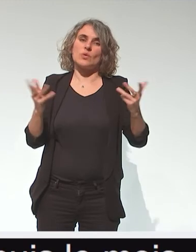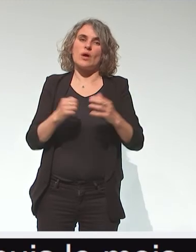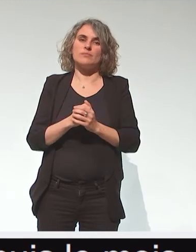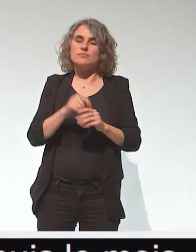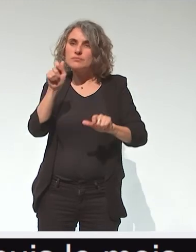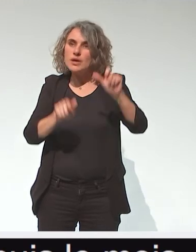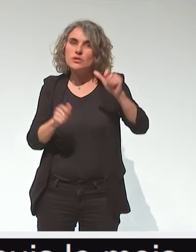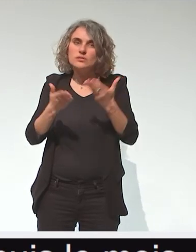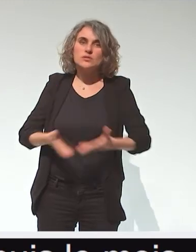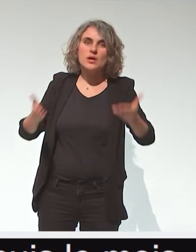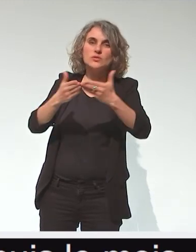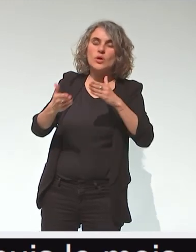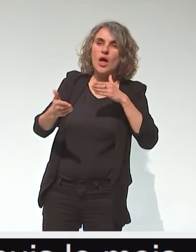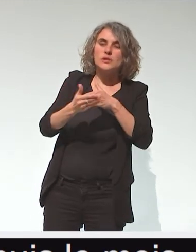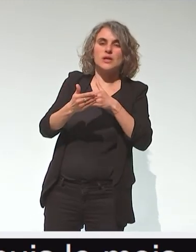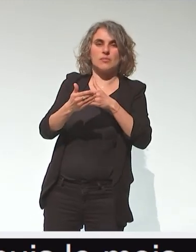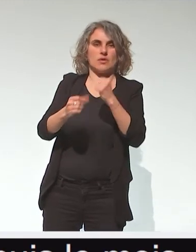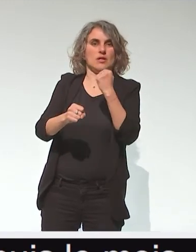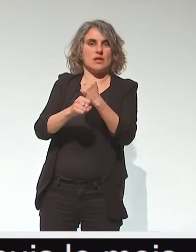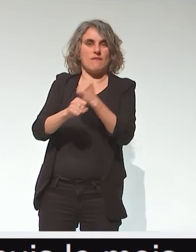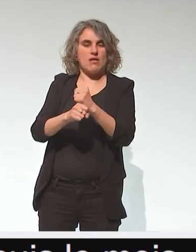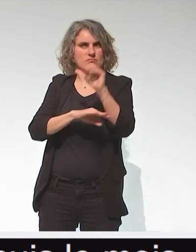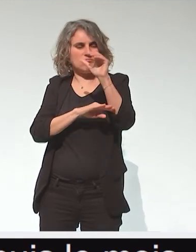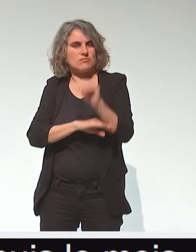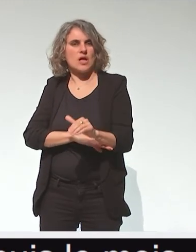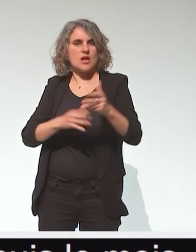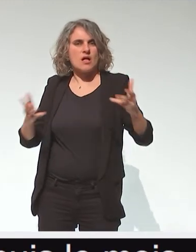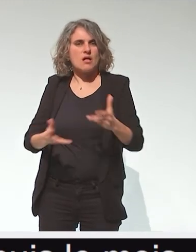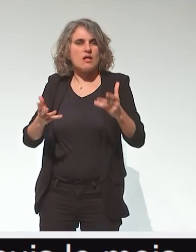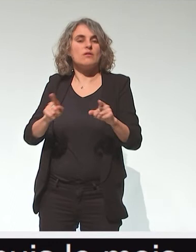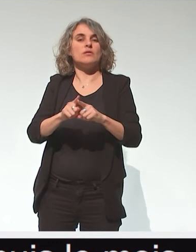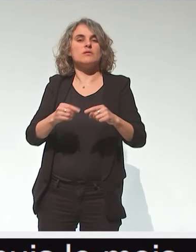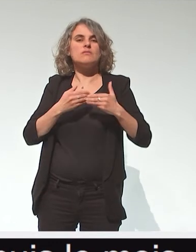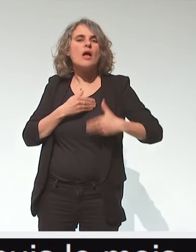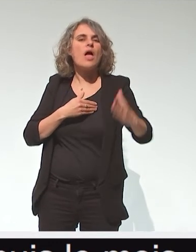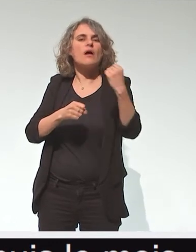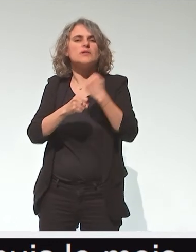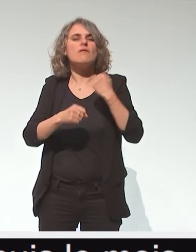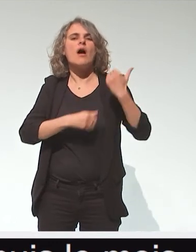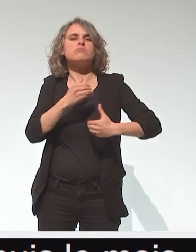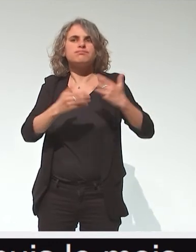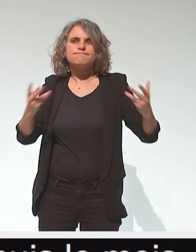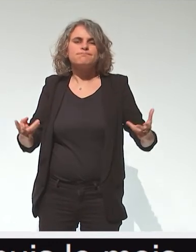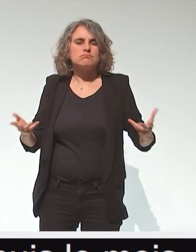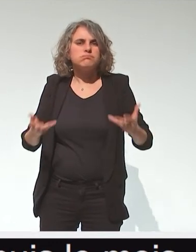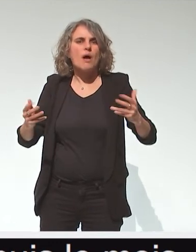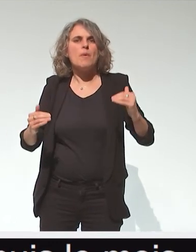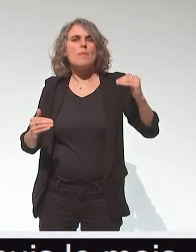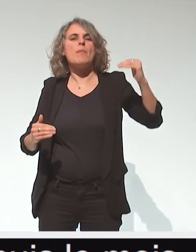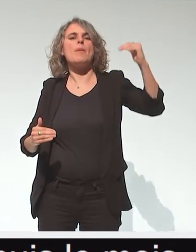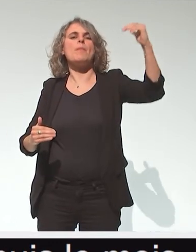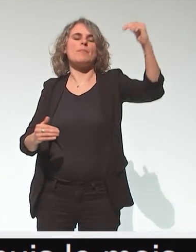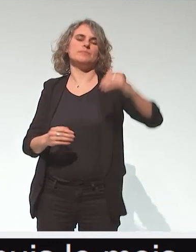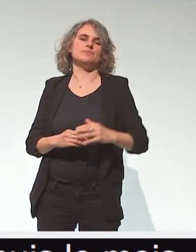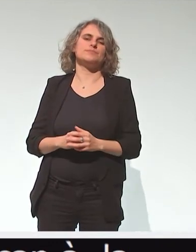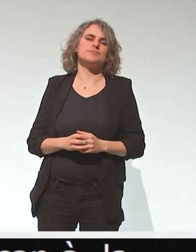I provide a contribution to integration and the professional pathways of